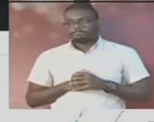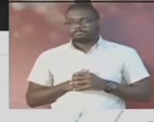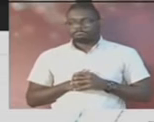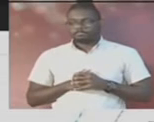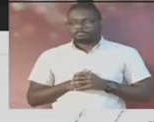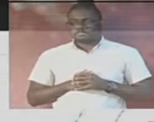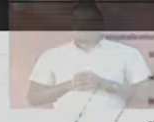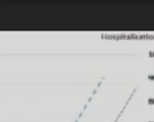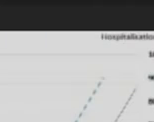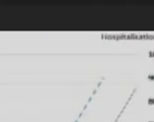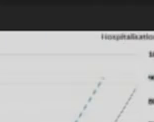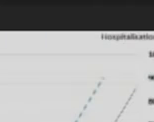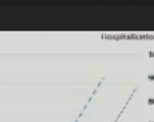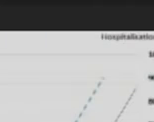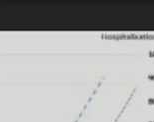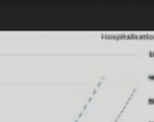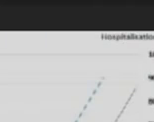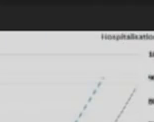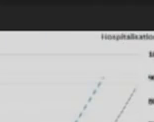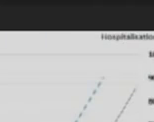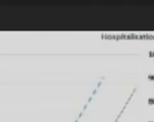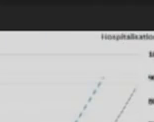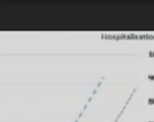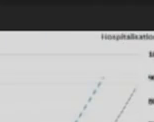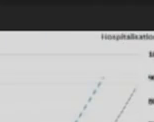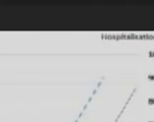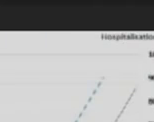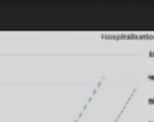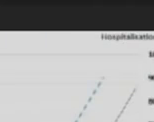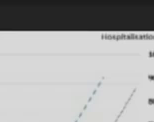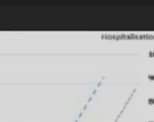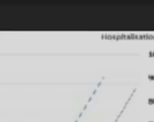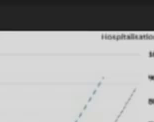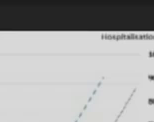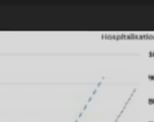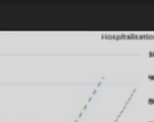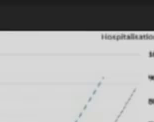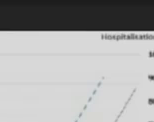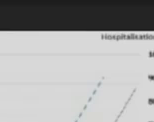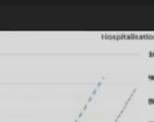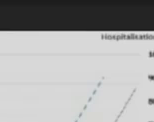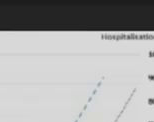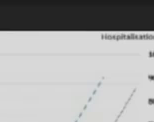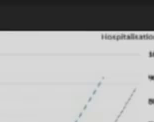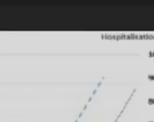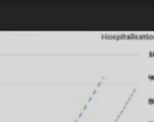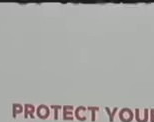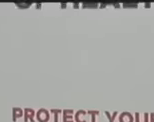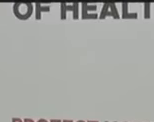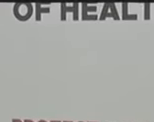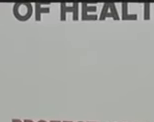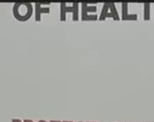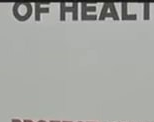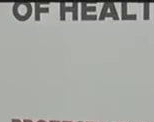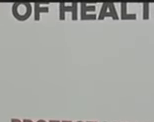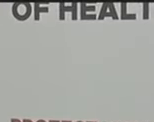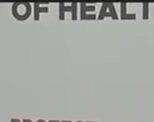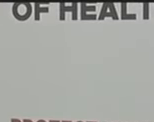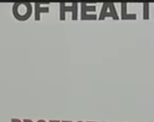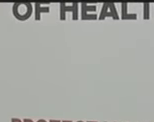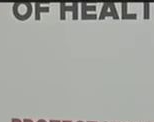Hines. We welcome back Professor Christine Carrington from the University of the West Indies. Last month,